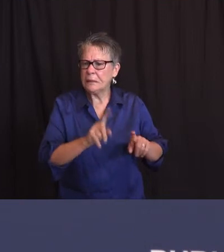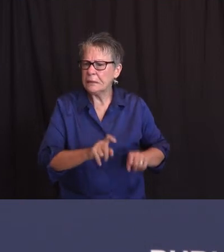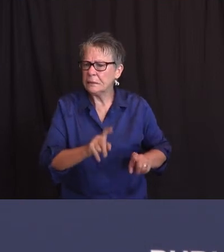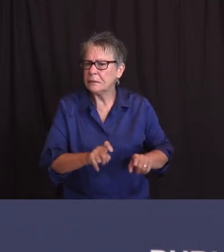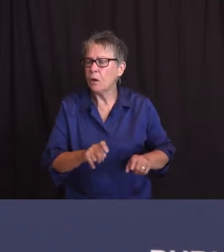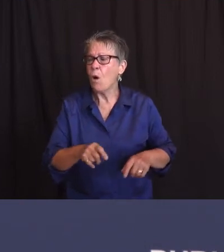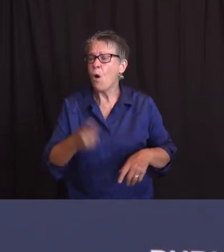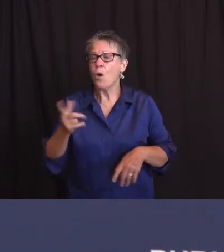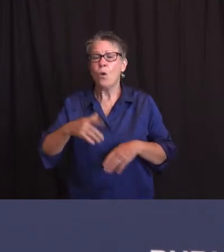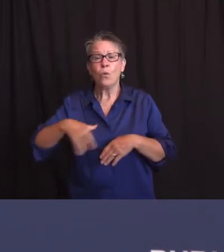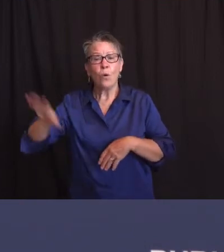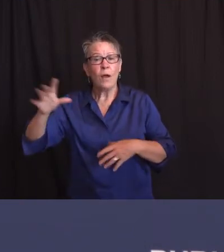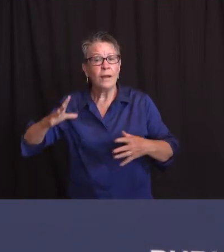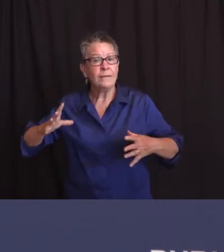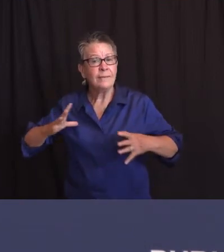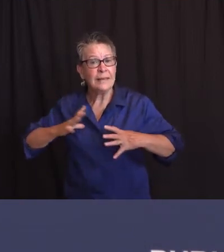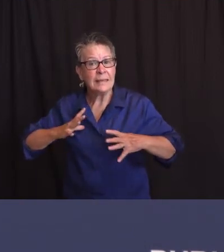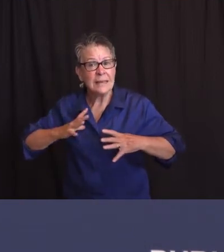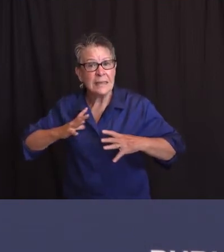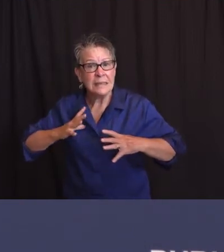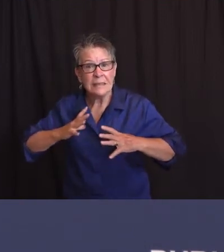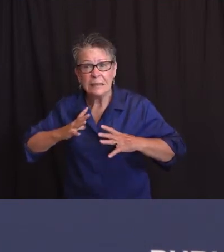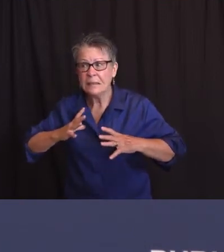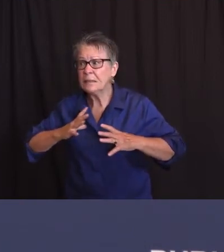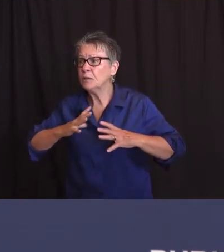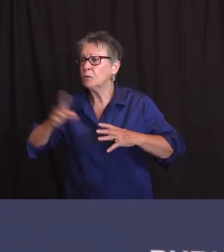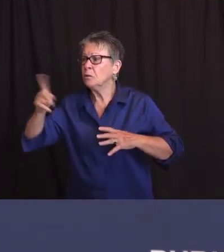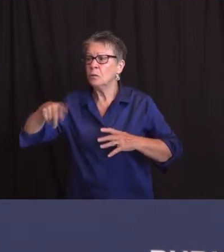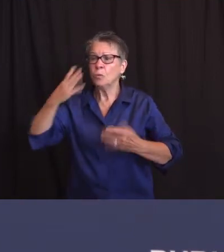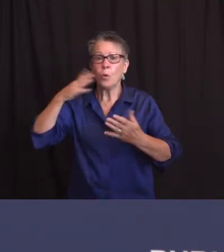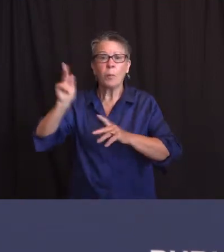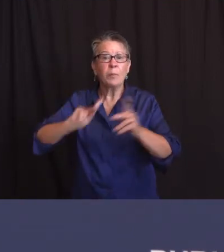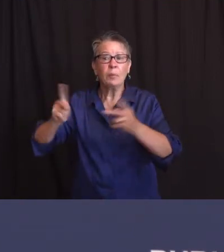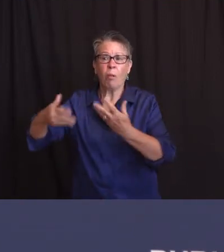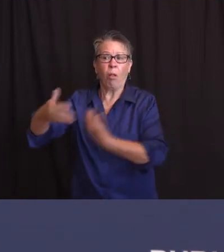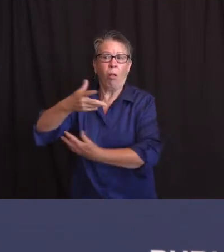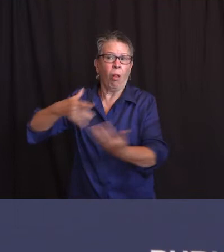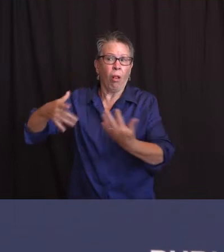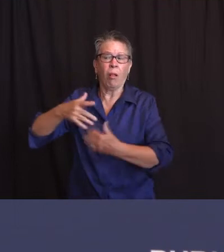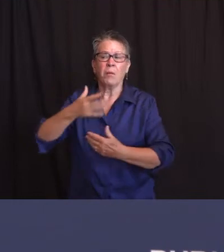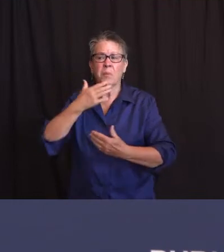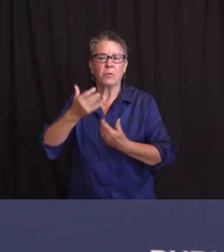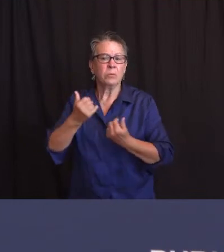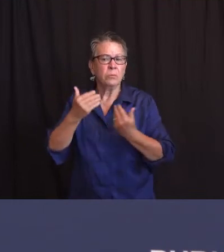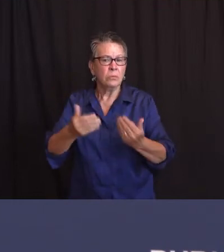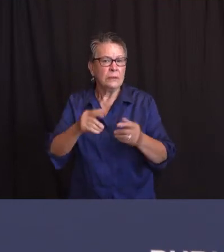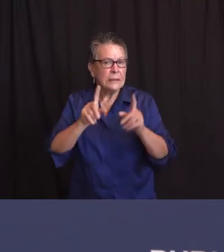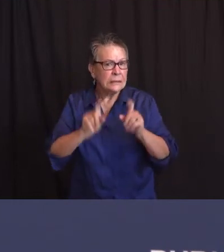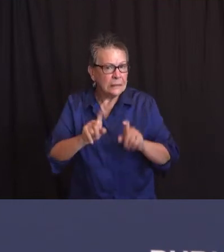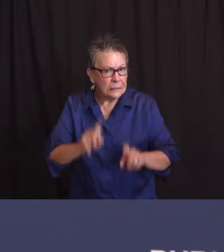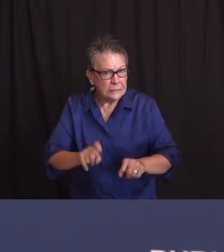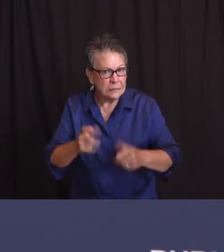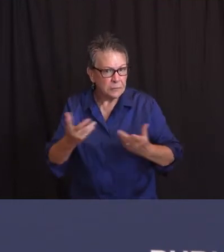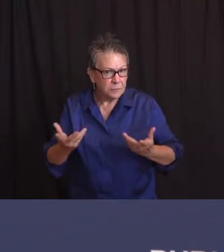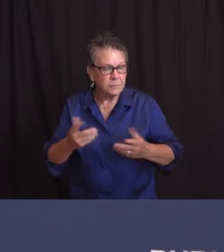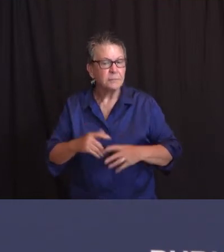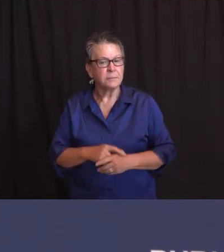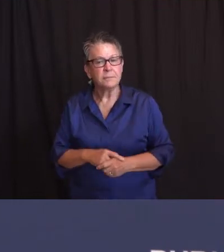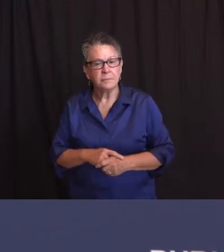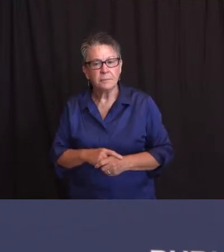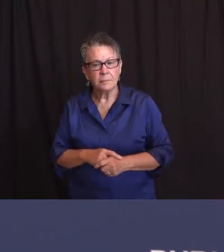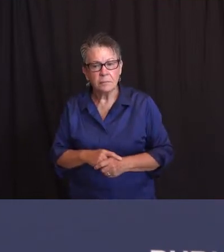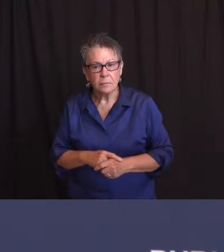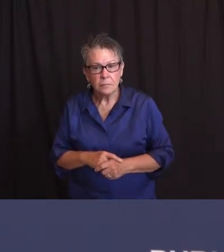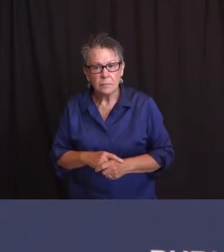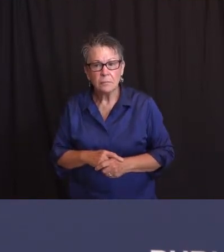know, get yourself tested. And, you know, I really recommend everybody get tested before they go back to school. We know